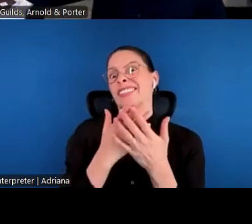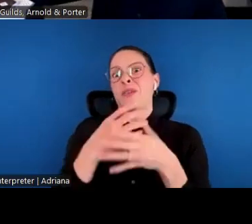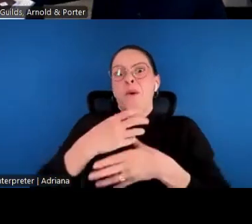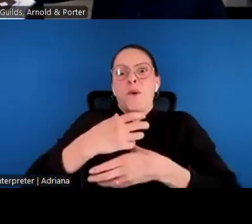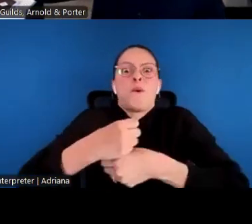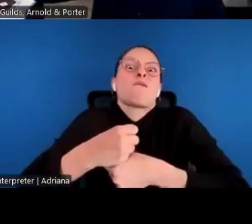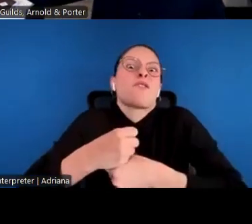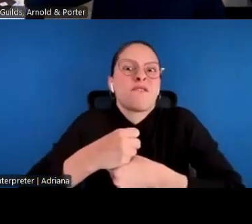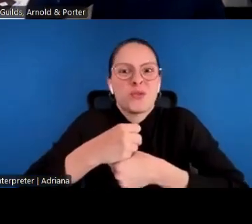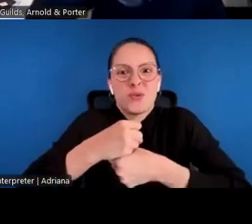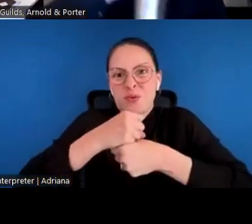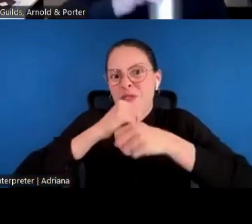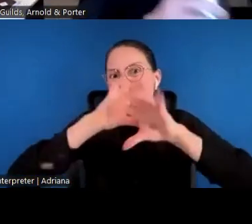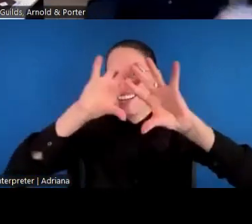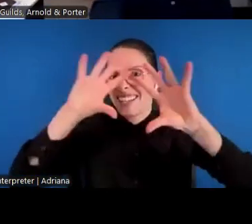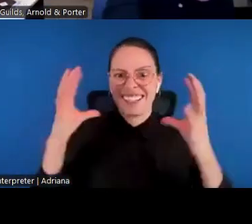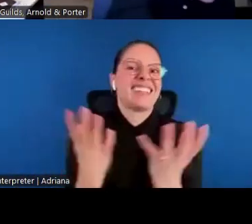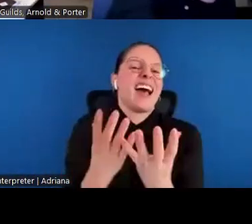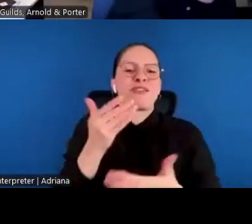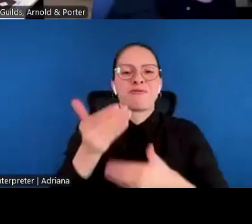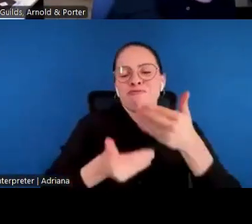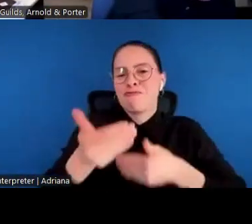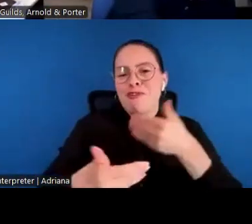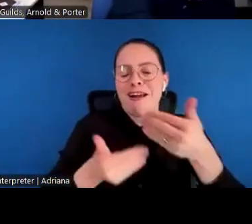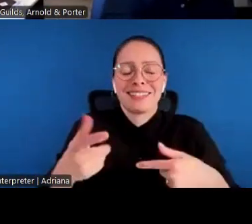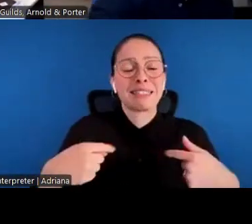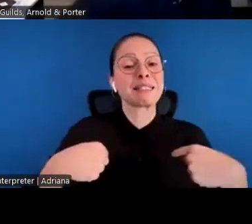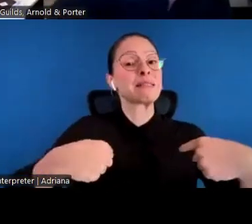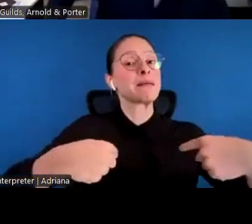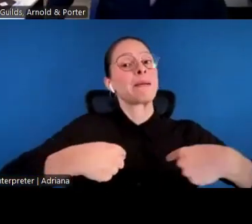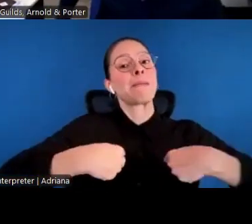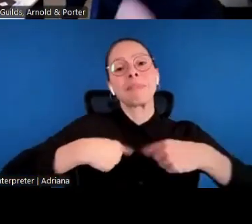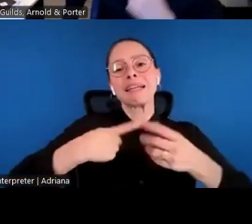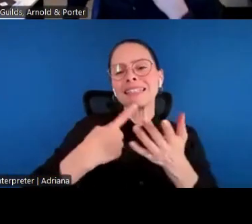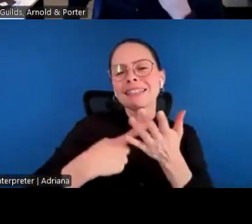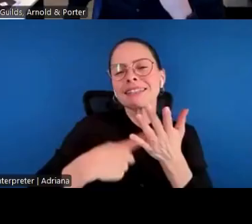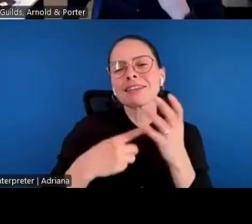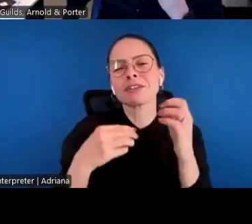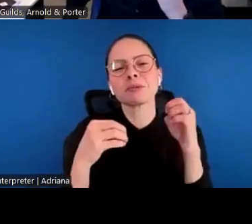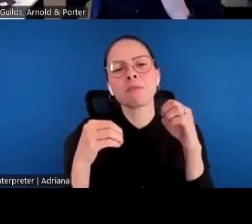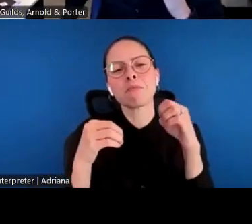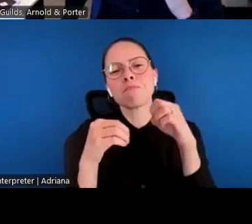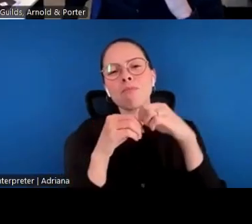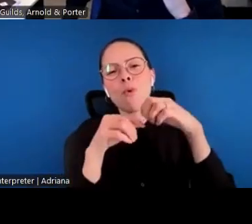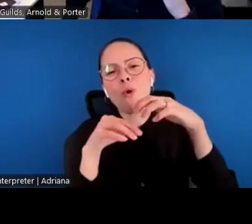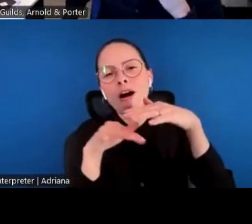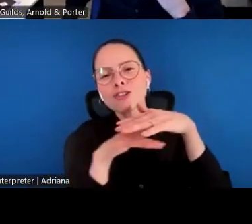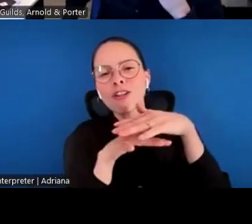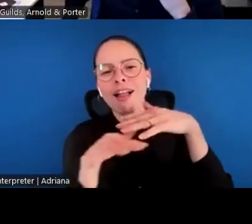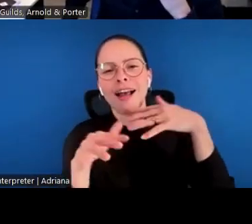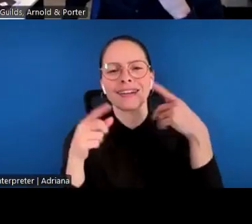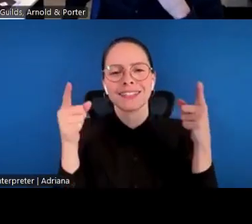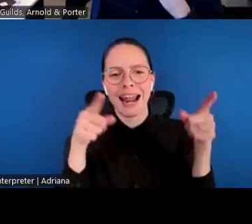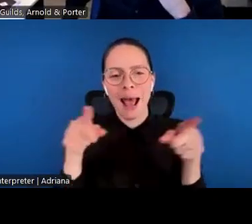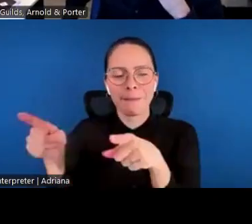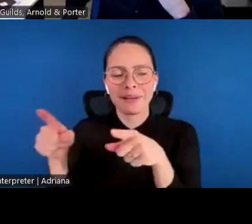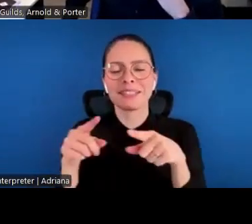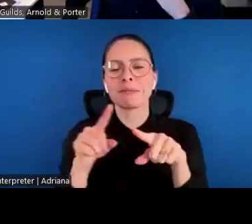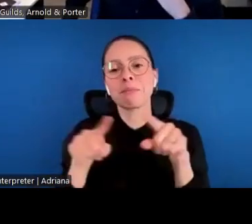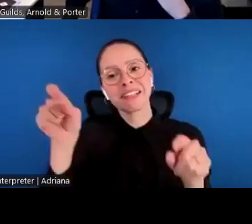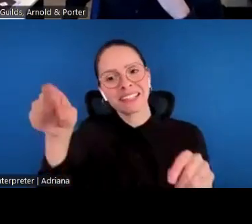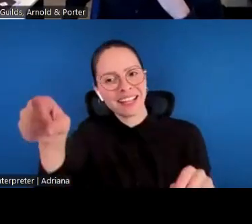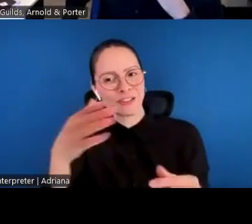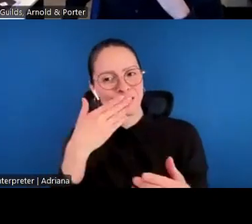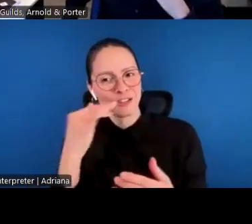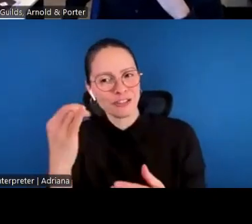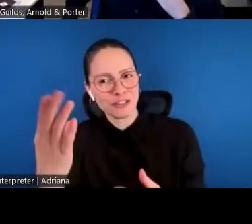have gotten that. I'm going to be talking more about some of the underlyings that go underneath of these things. So yes, you did a very good job on